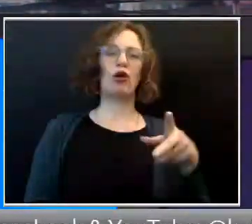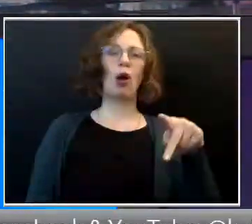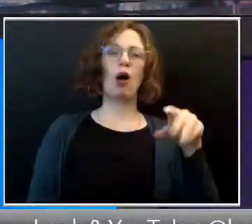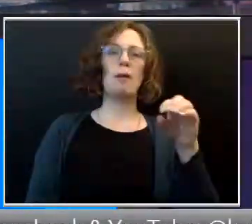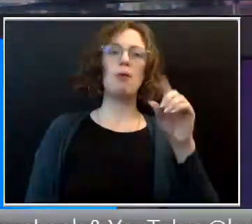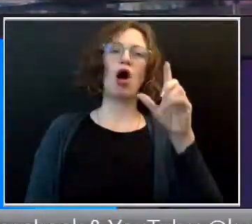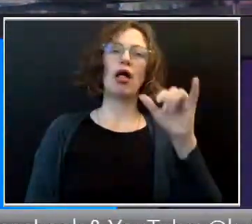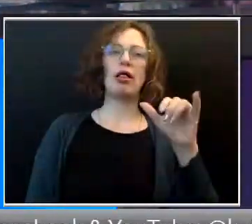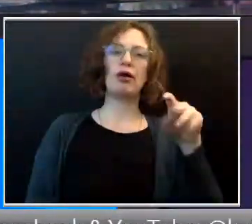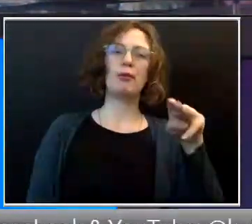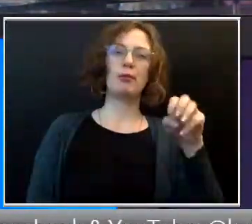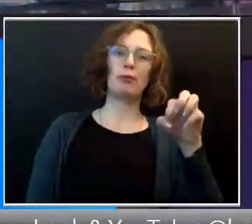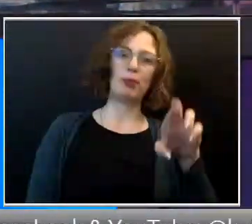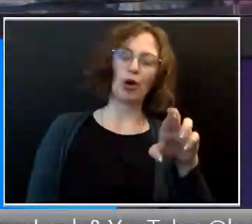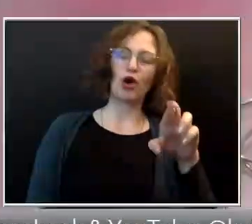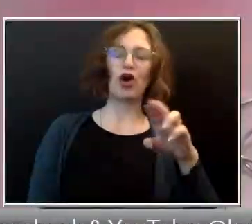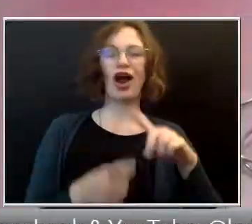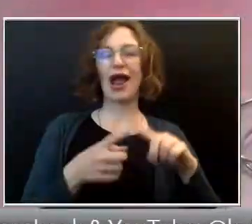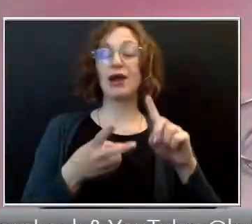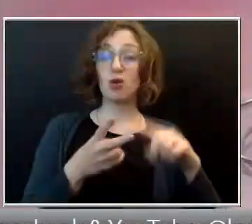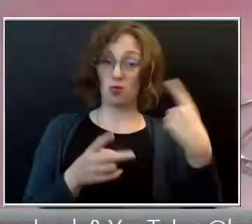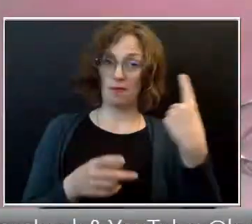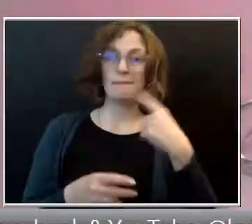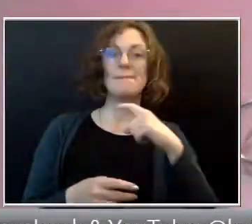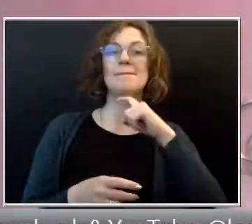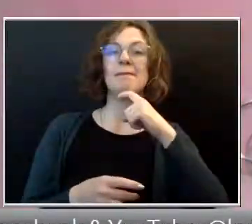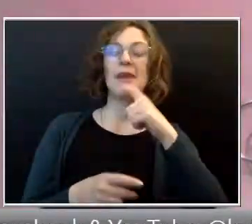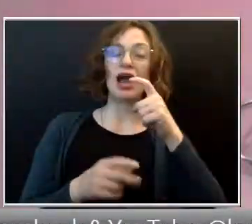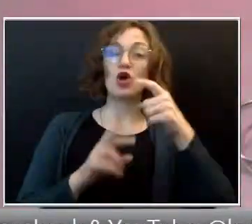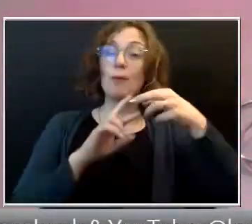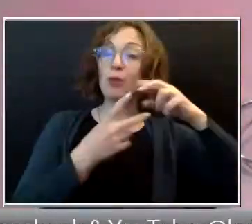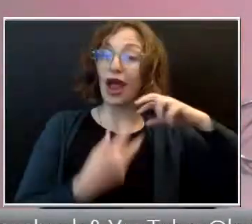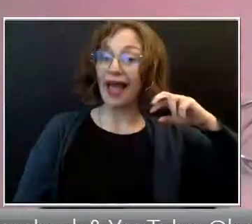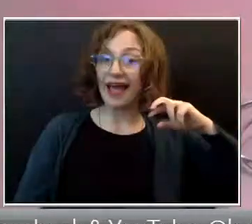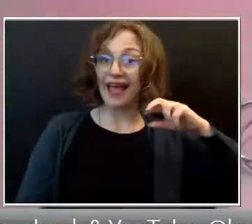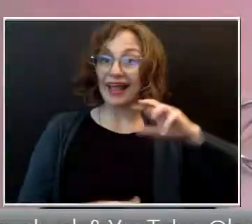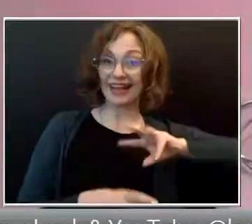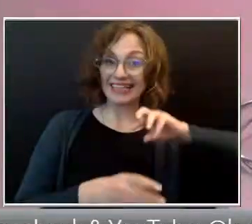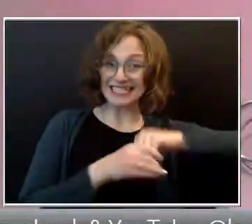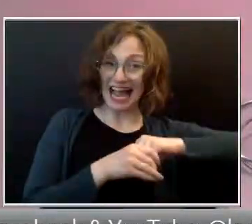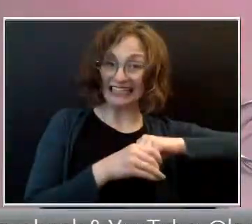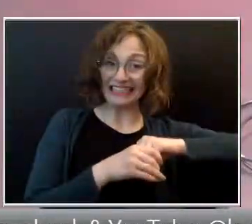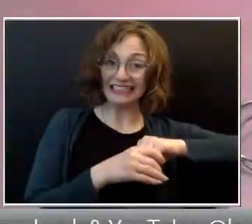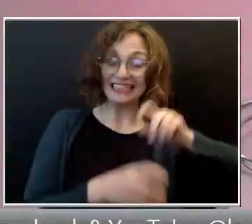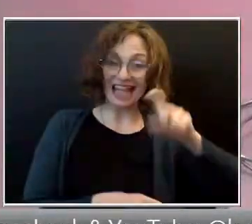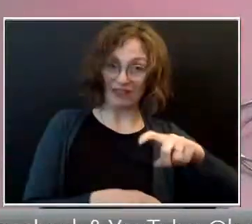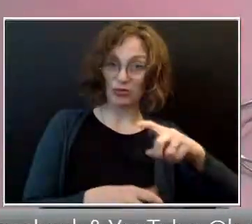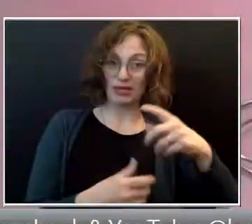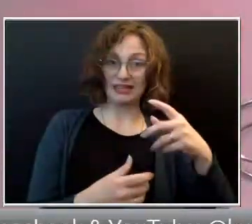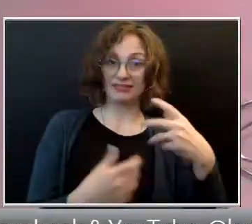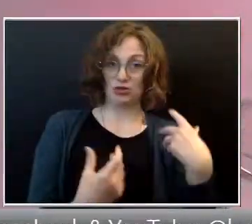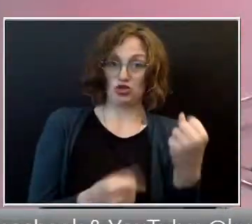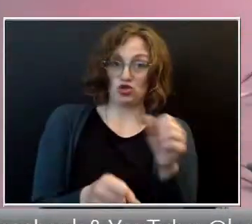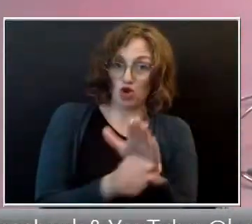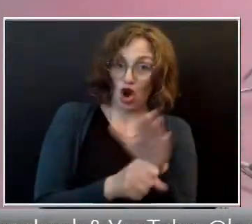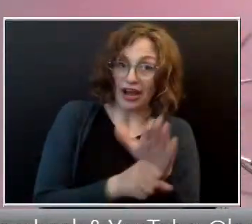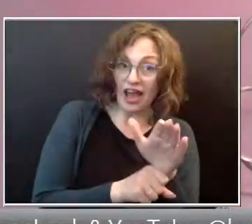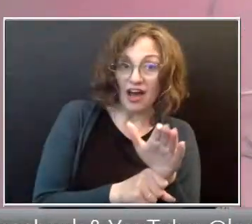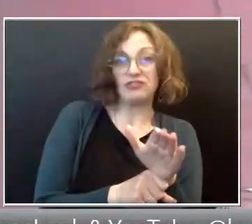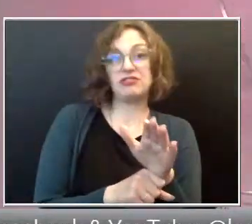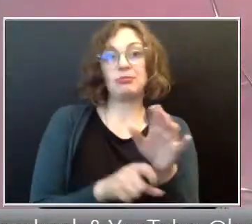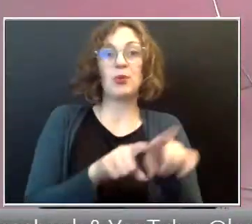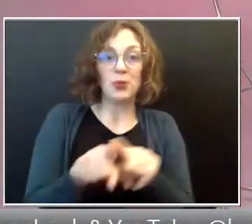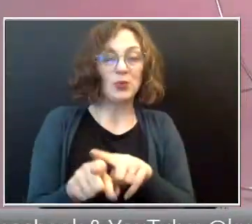it has to have some kind of structural integrity in there, because we're taking it in, has to be soft enough, but also we want to make sure that when we apply